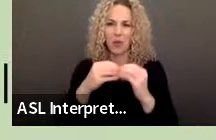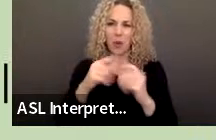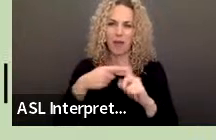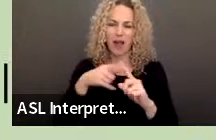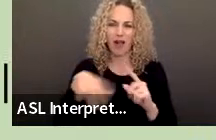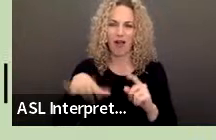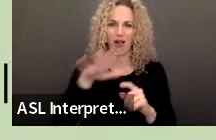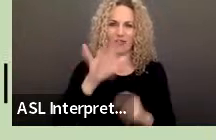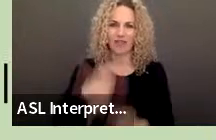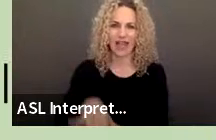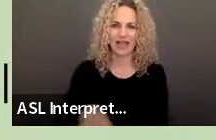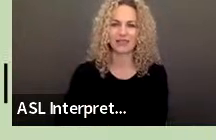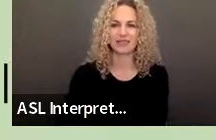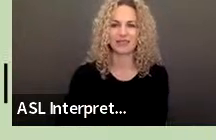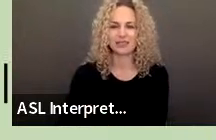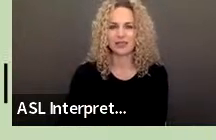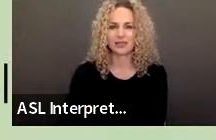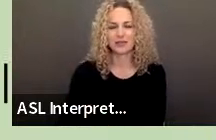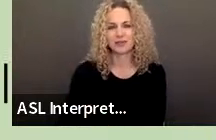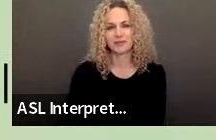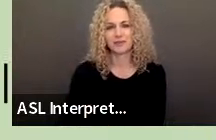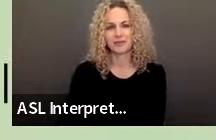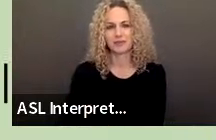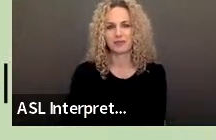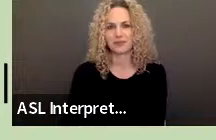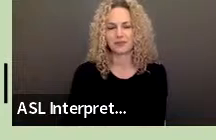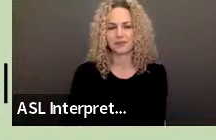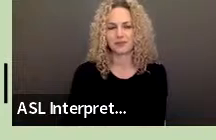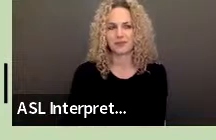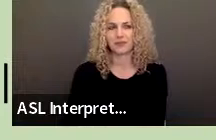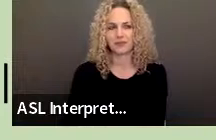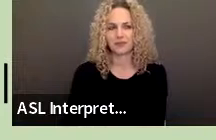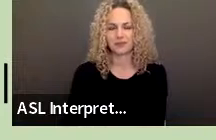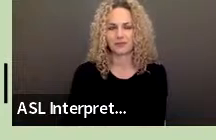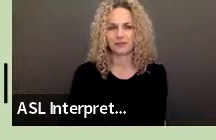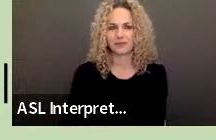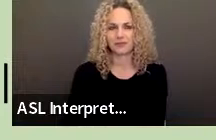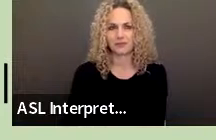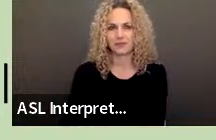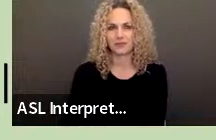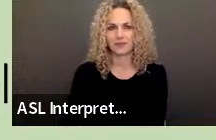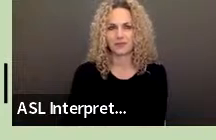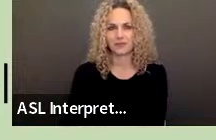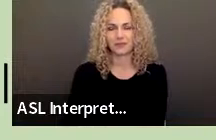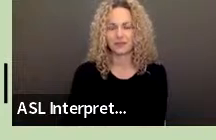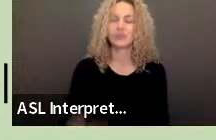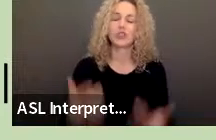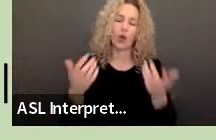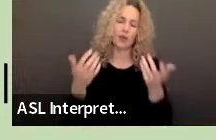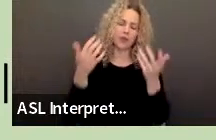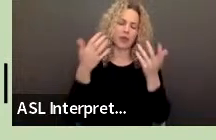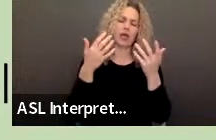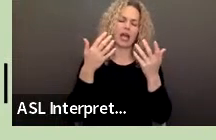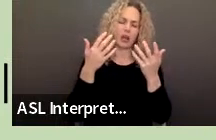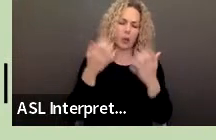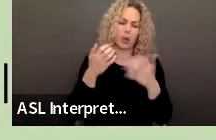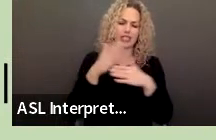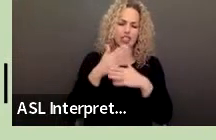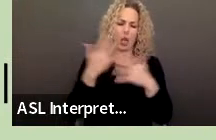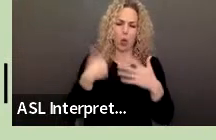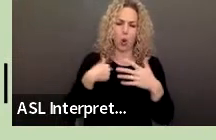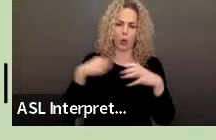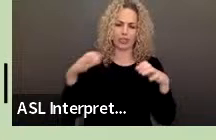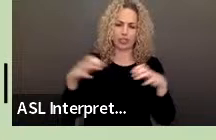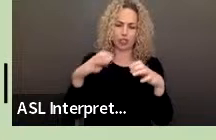those elements. You know, in light of wanting to share what we do to